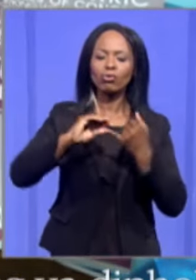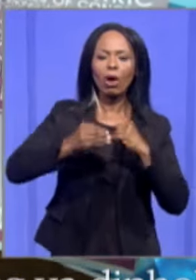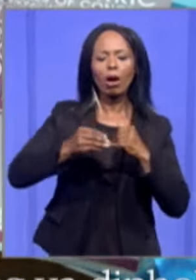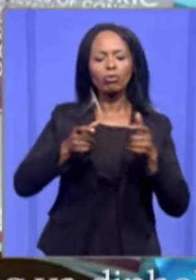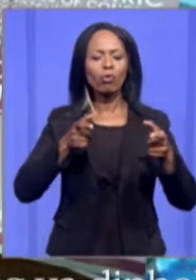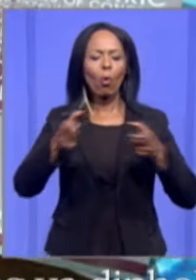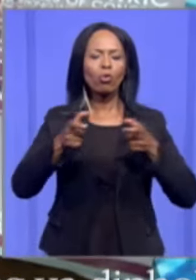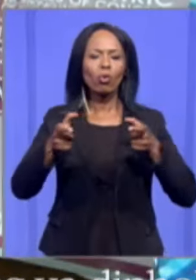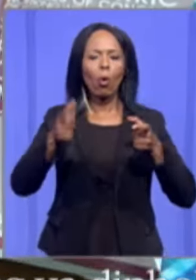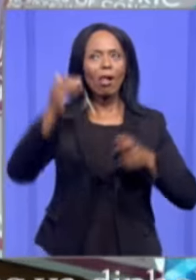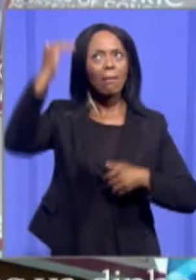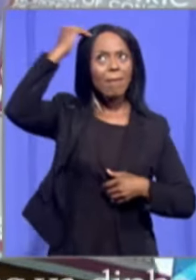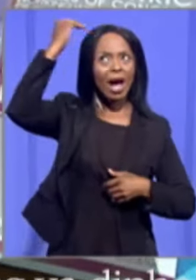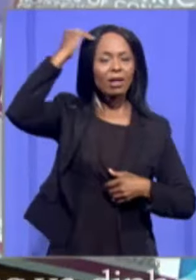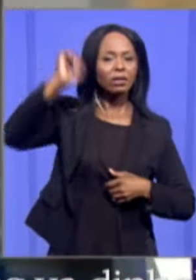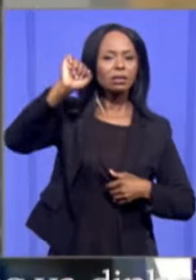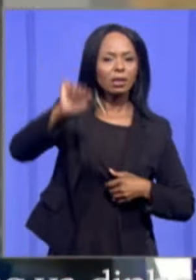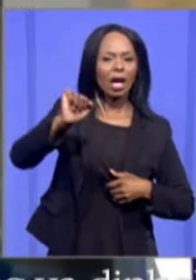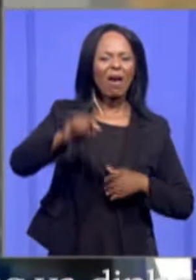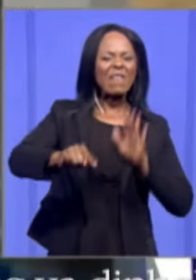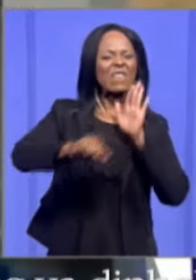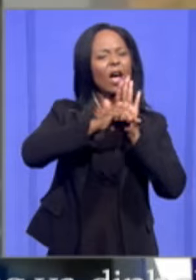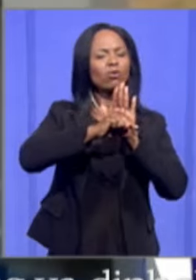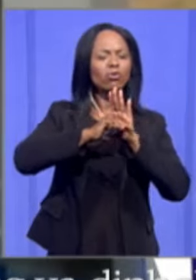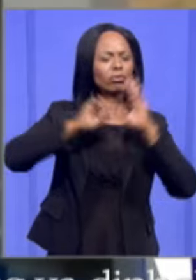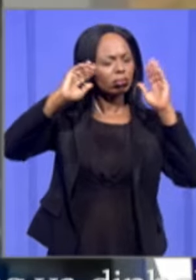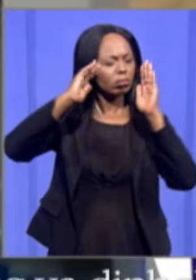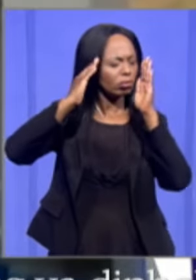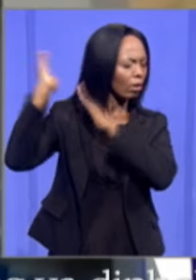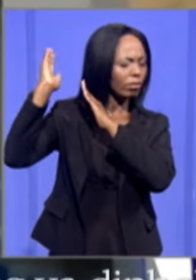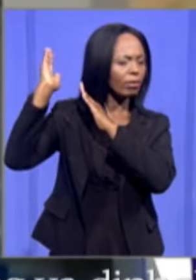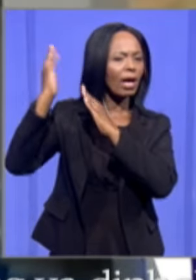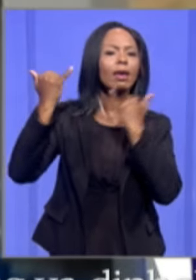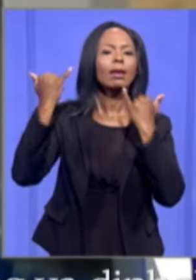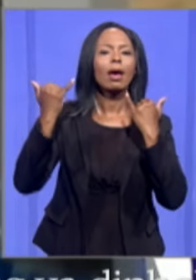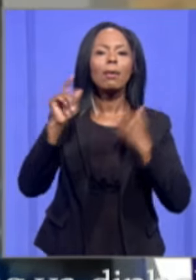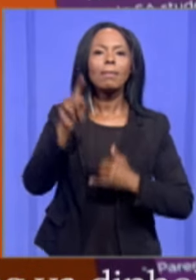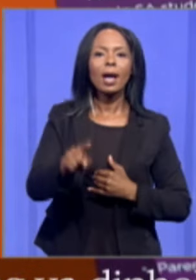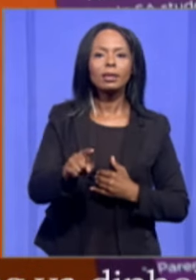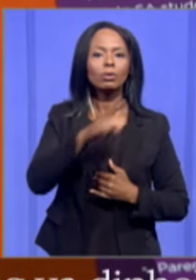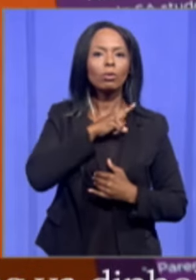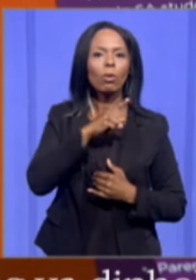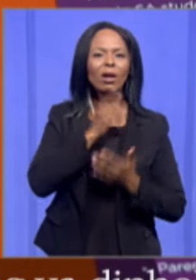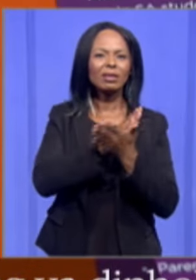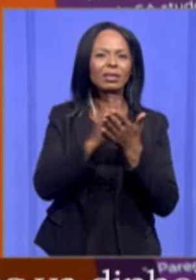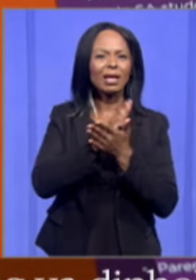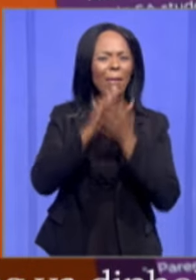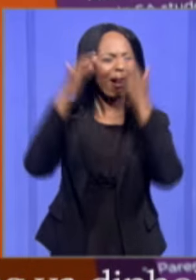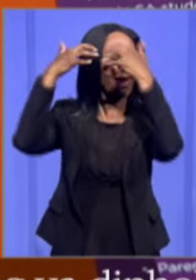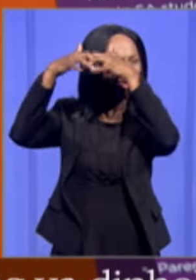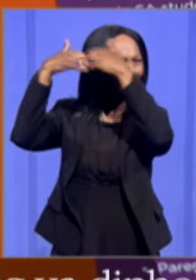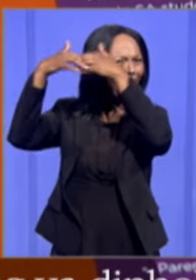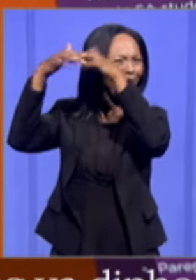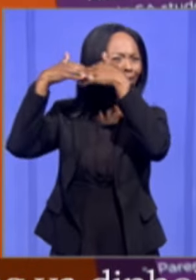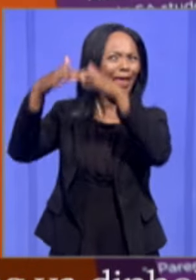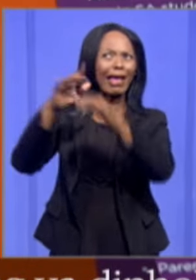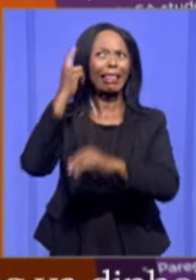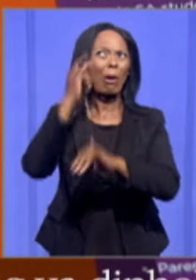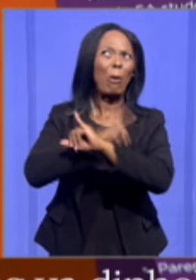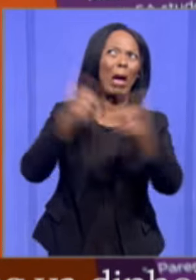control the mind and stop the negative thoughts. Sometimes we call it catastrophic thinking. We think the worst is going to